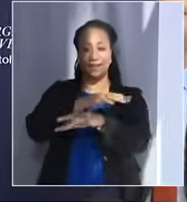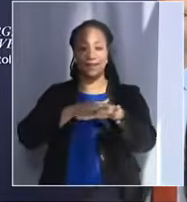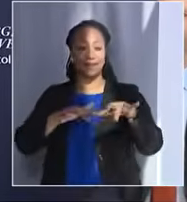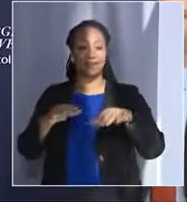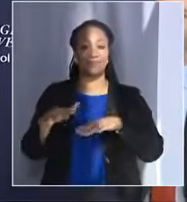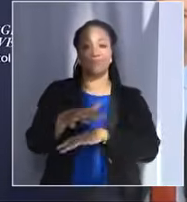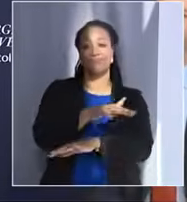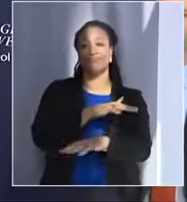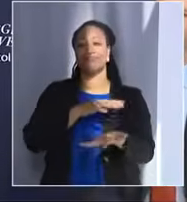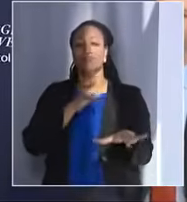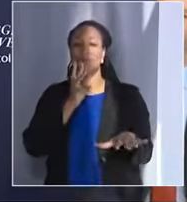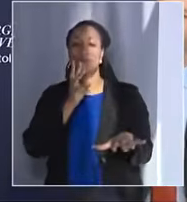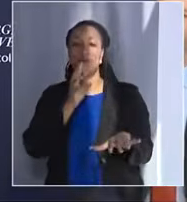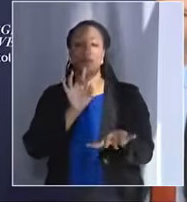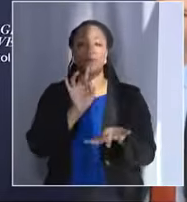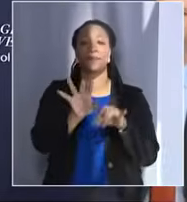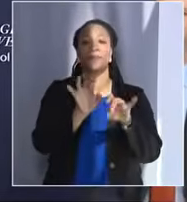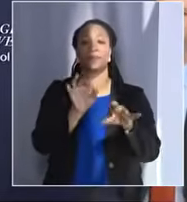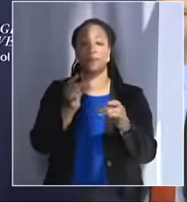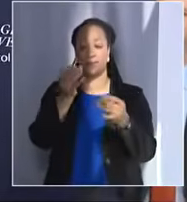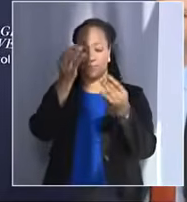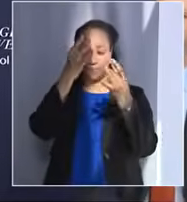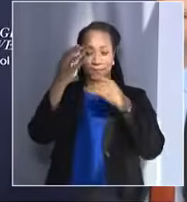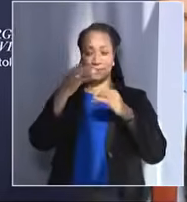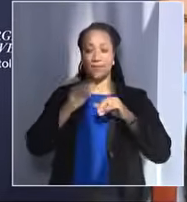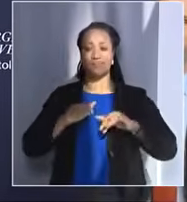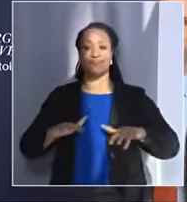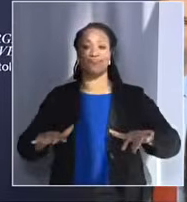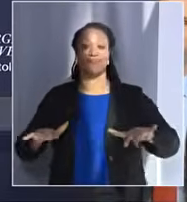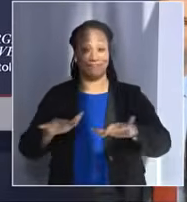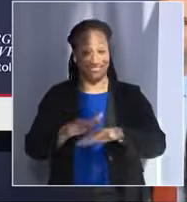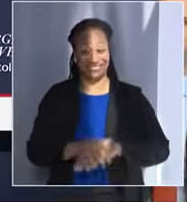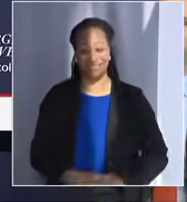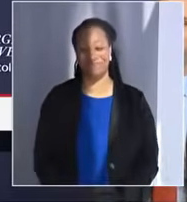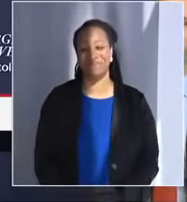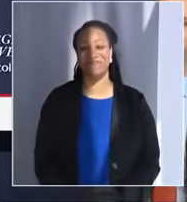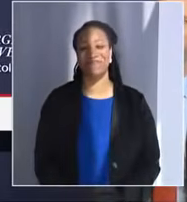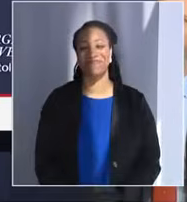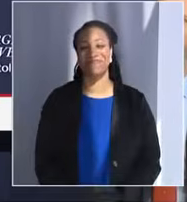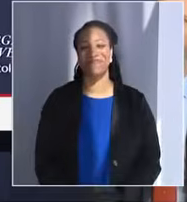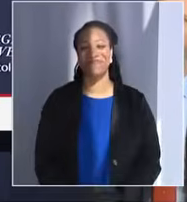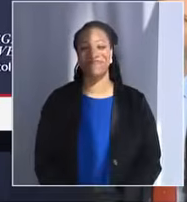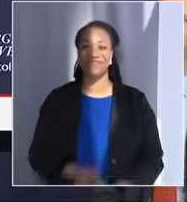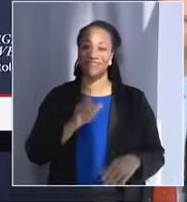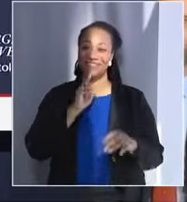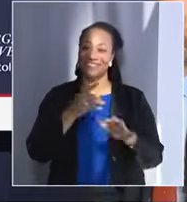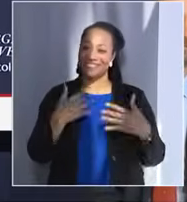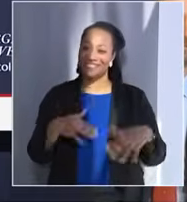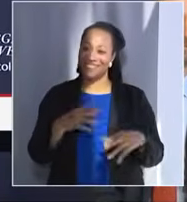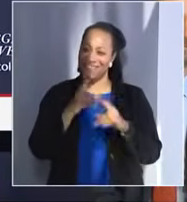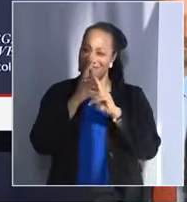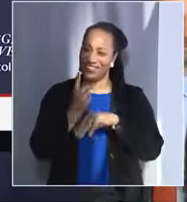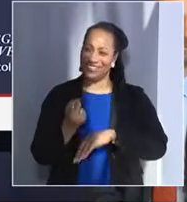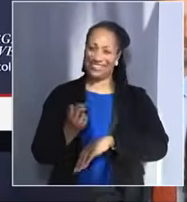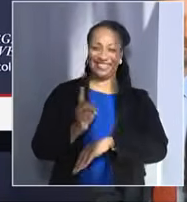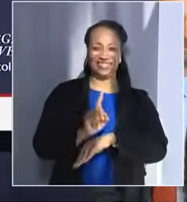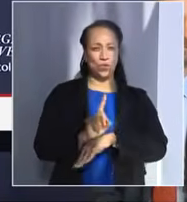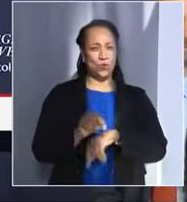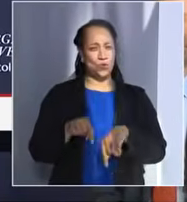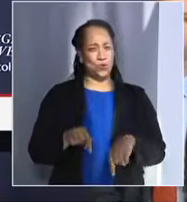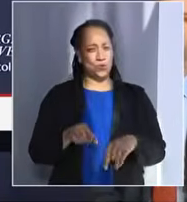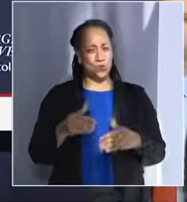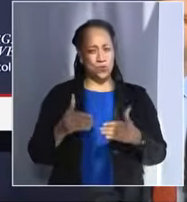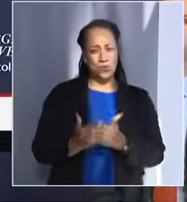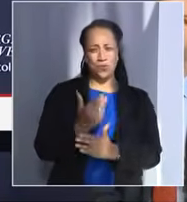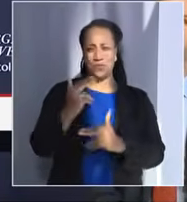Well, all learning in the Jesuit tradition has as its final purpose to bring us to knowledge of the truth in service to God and the good